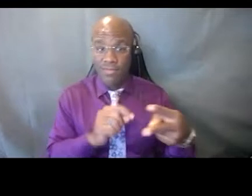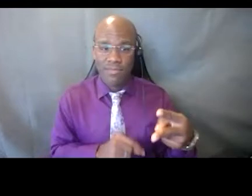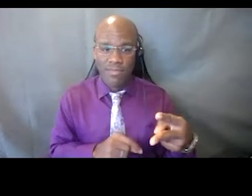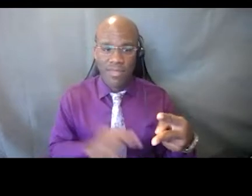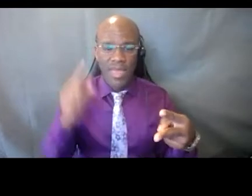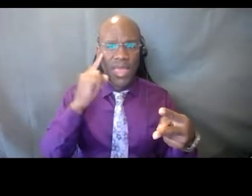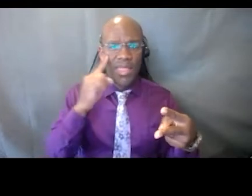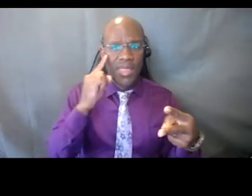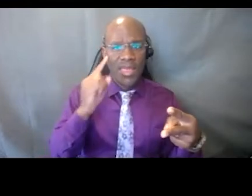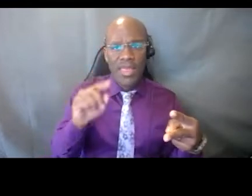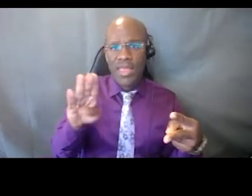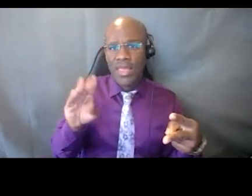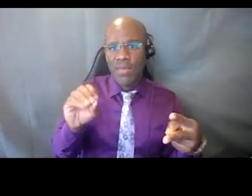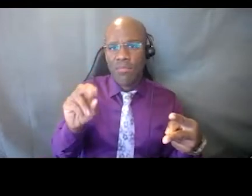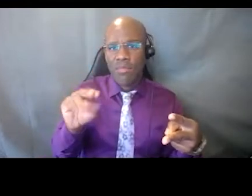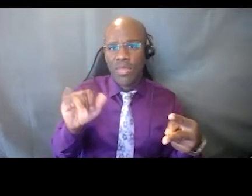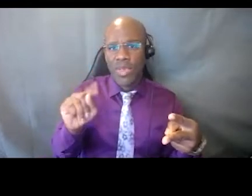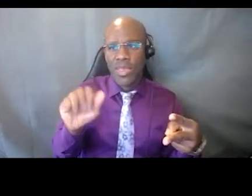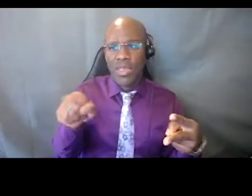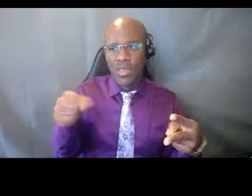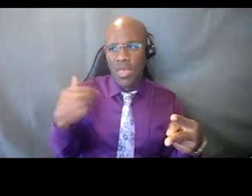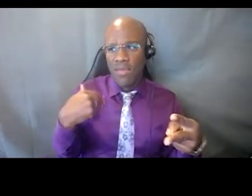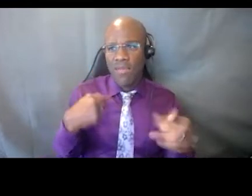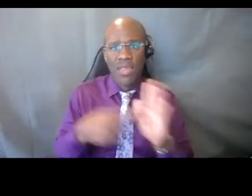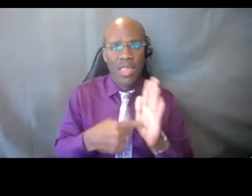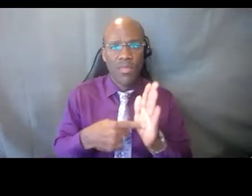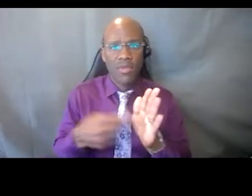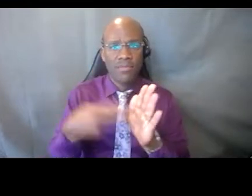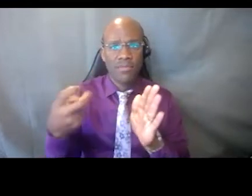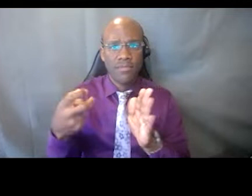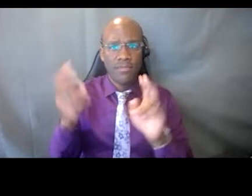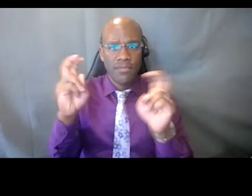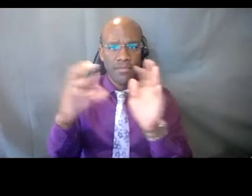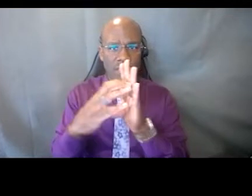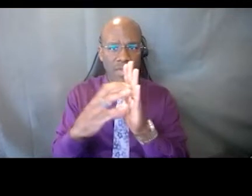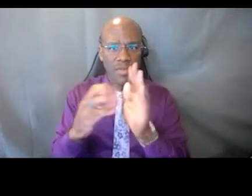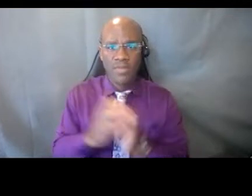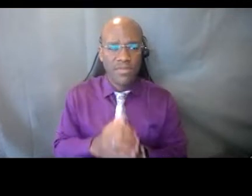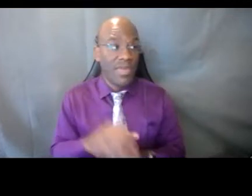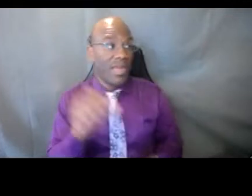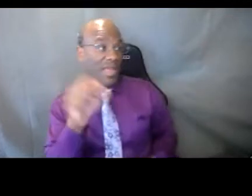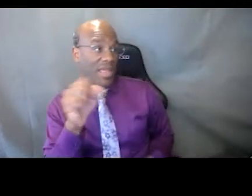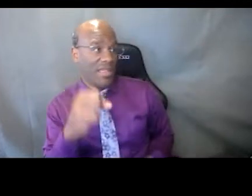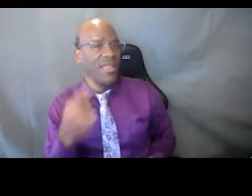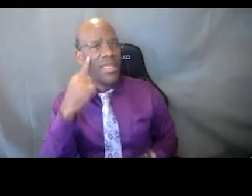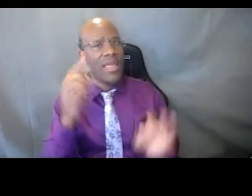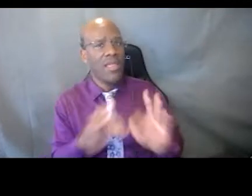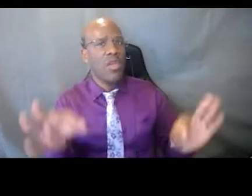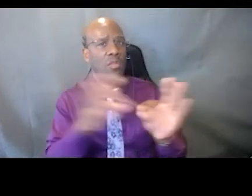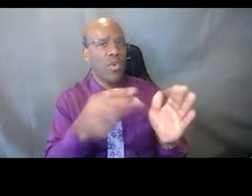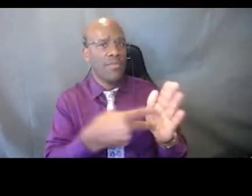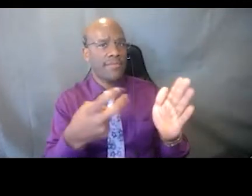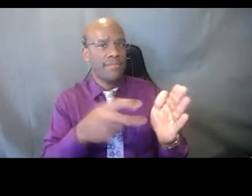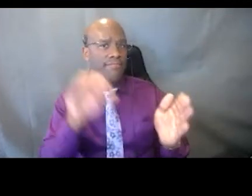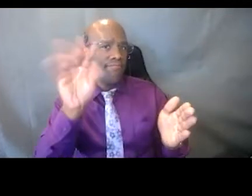have an example of that from our text. Yes, so I think this is very important to read these examples off of